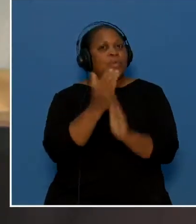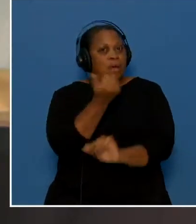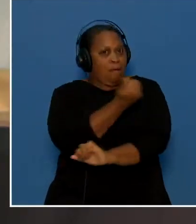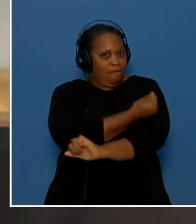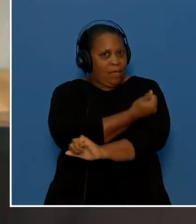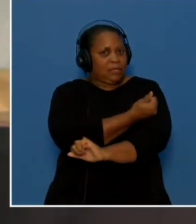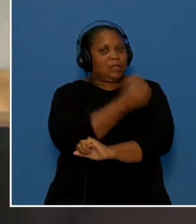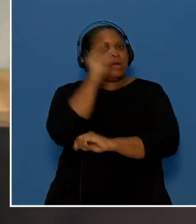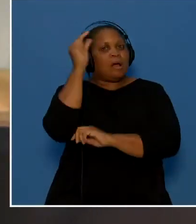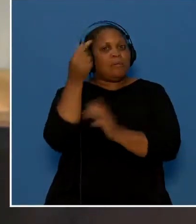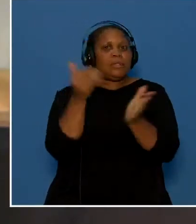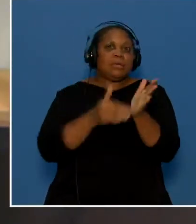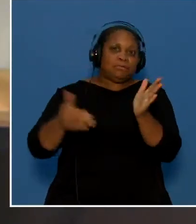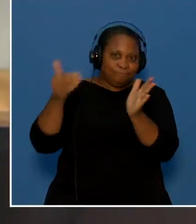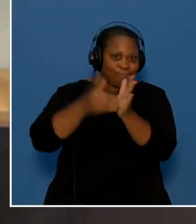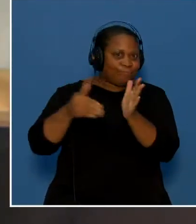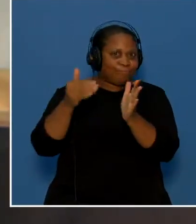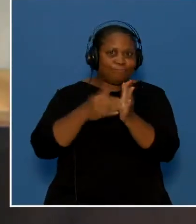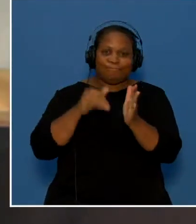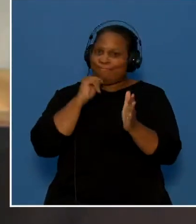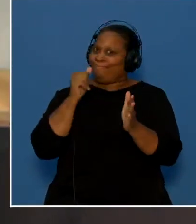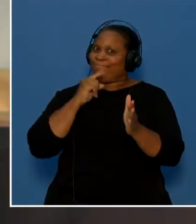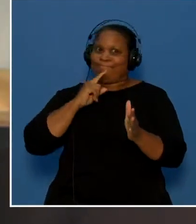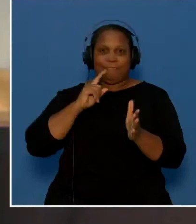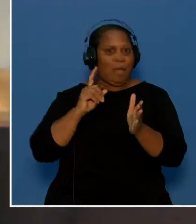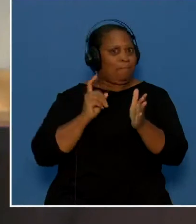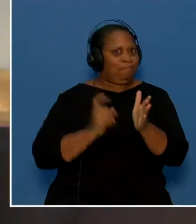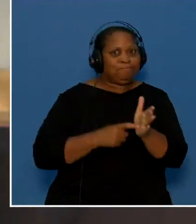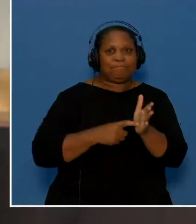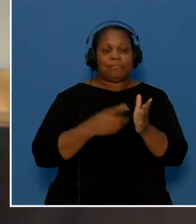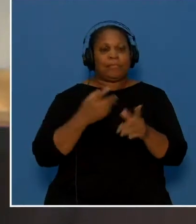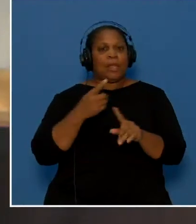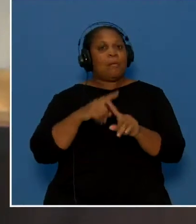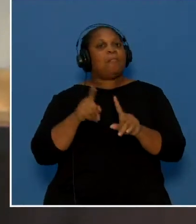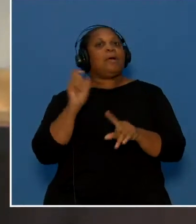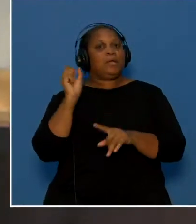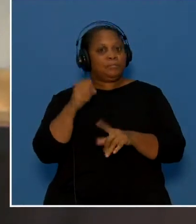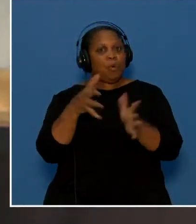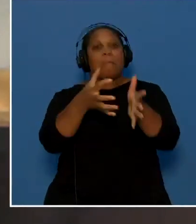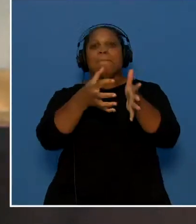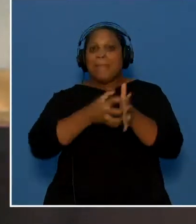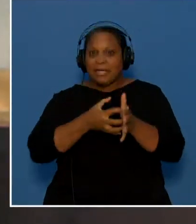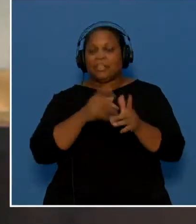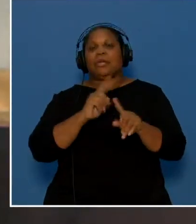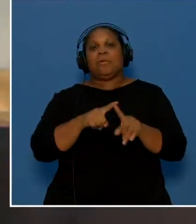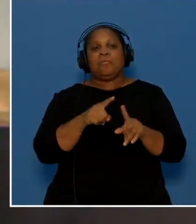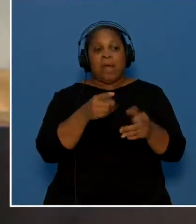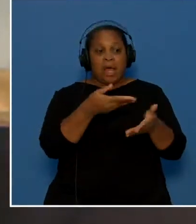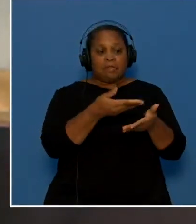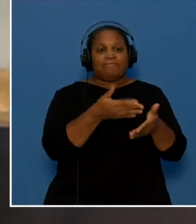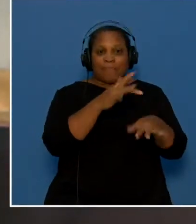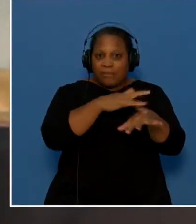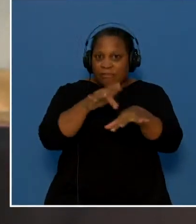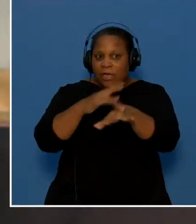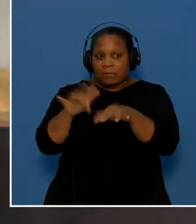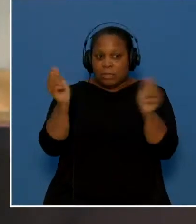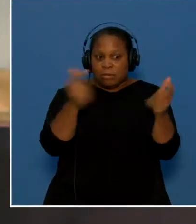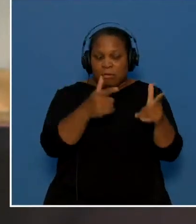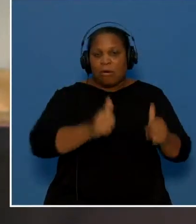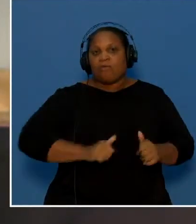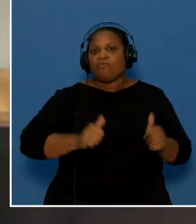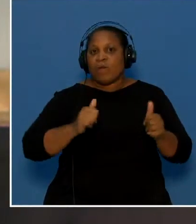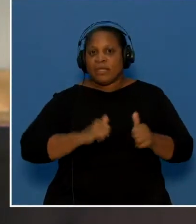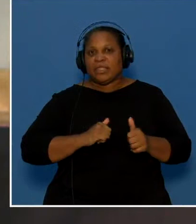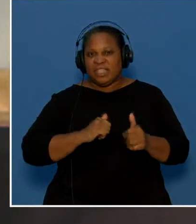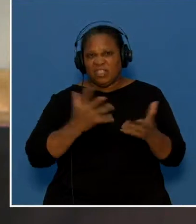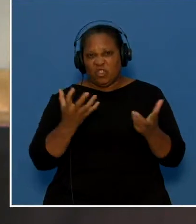government has said over and over again, we will not make it mandatory. However, it will be made available to each and every Bermudian and resident who wishes to